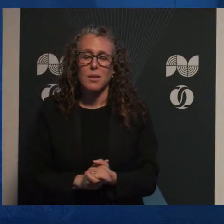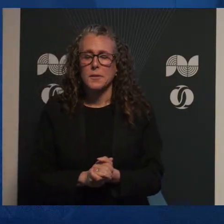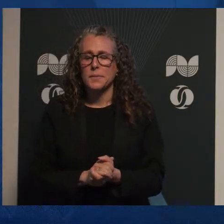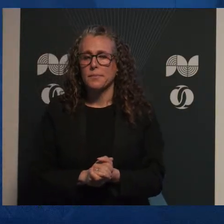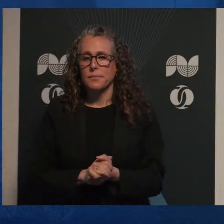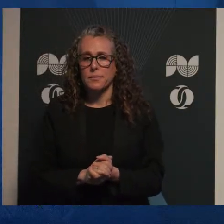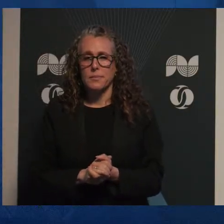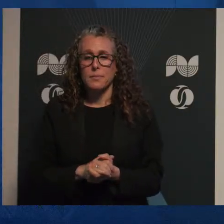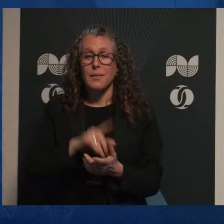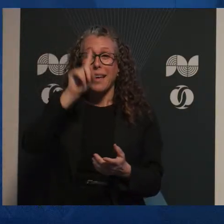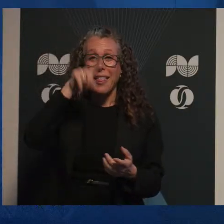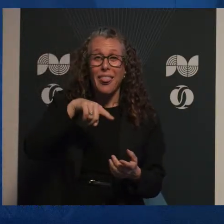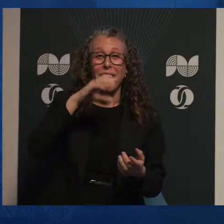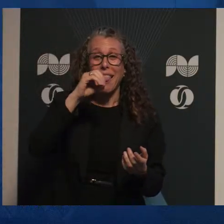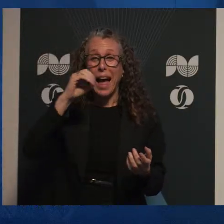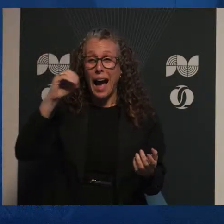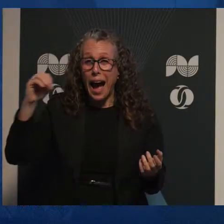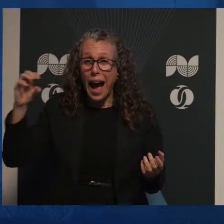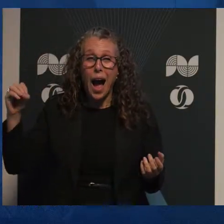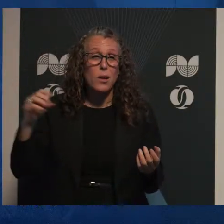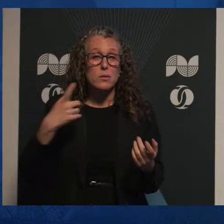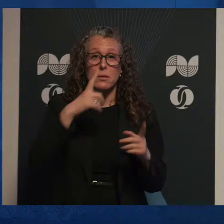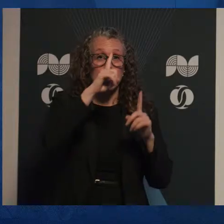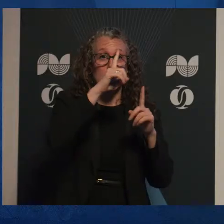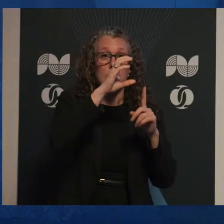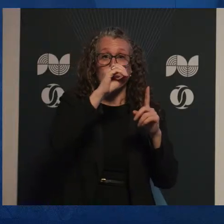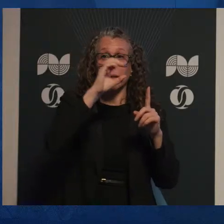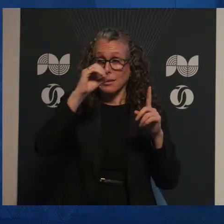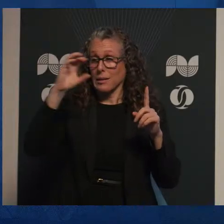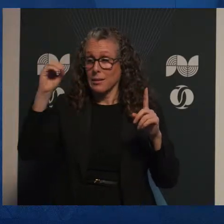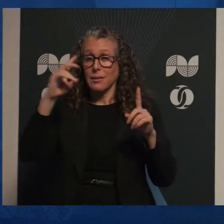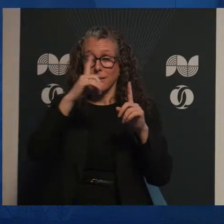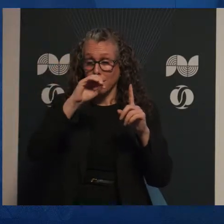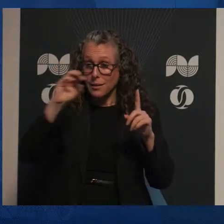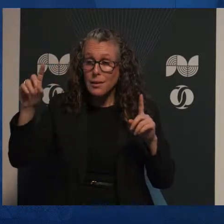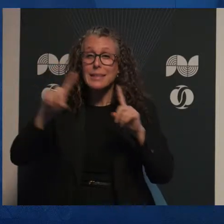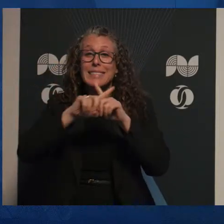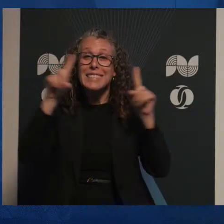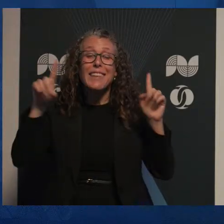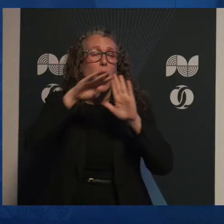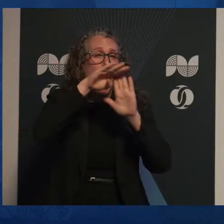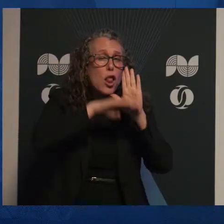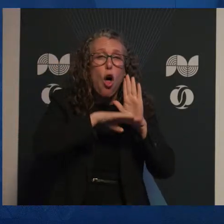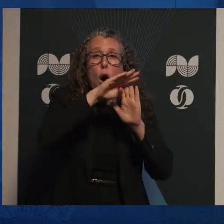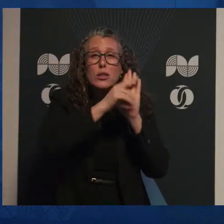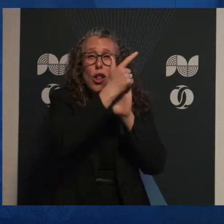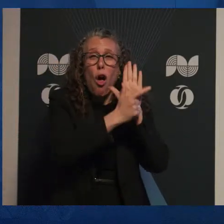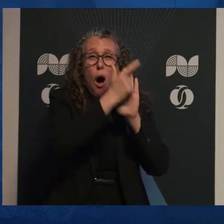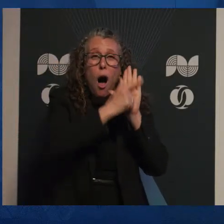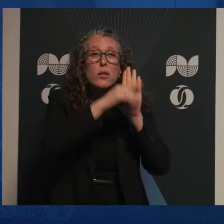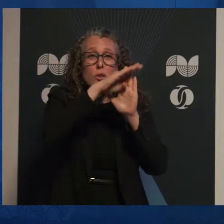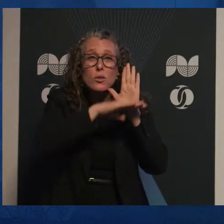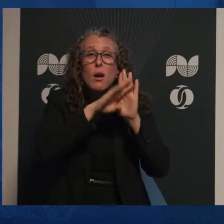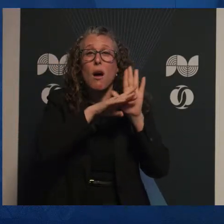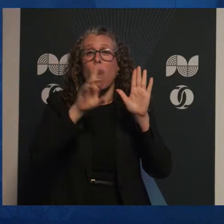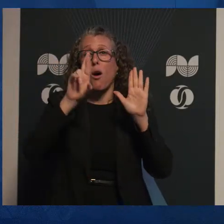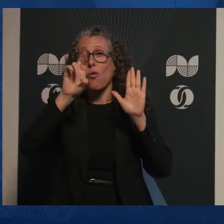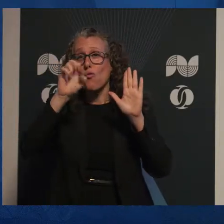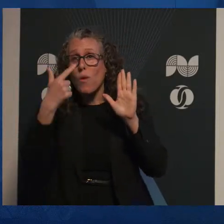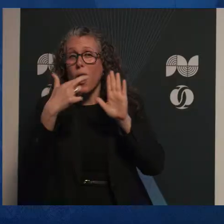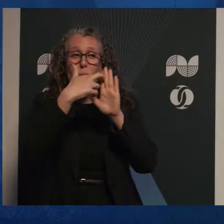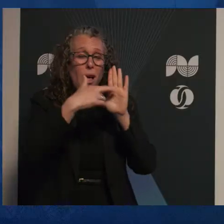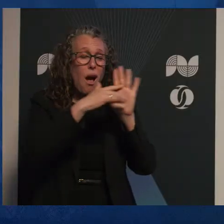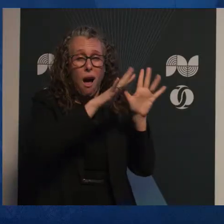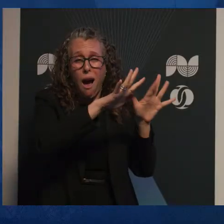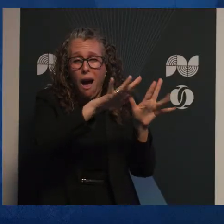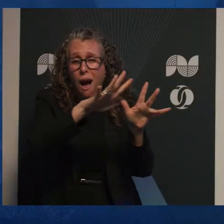thousands. It's like 000 of acts and regulations. And it's important for Moldova because we are joining a big market.